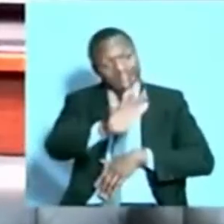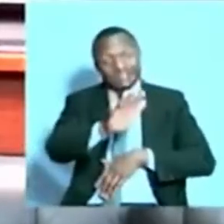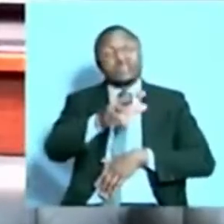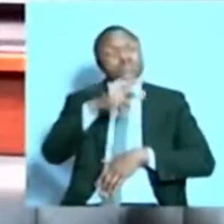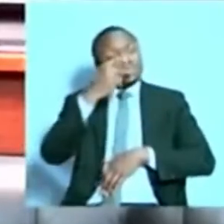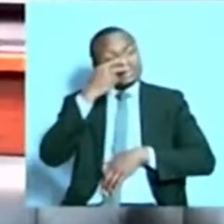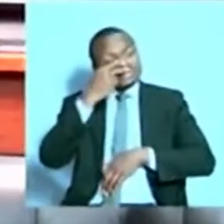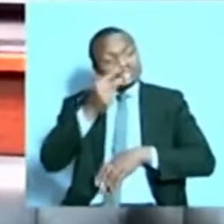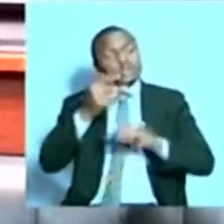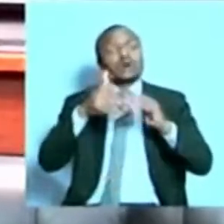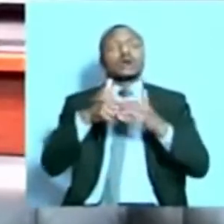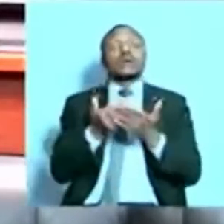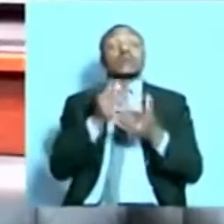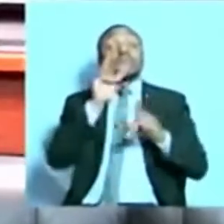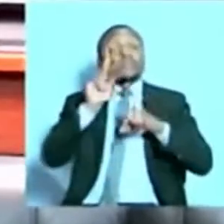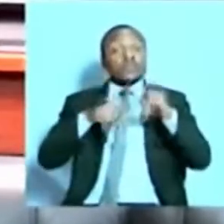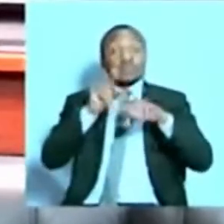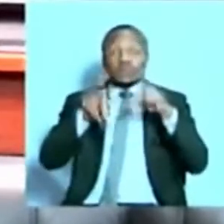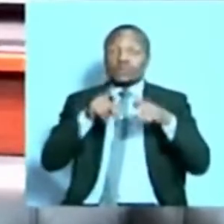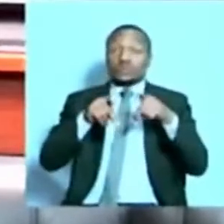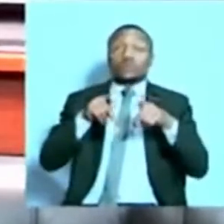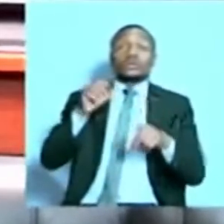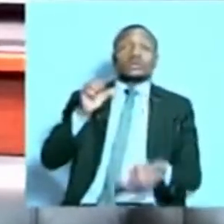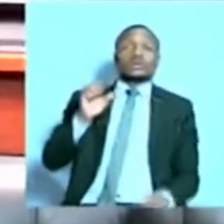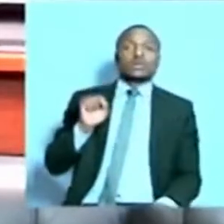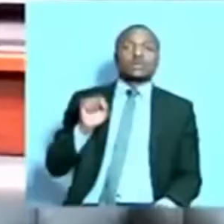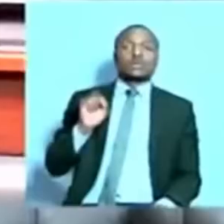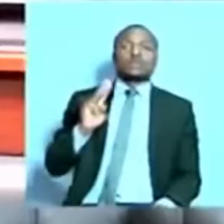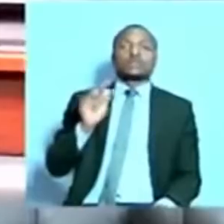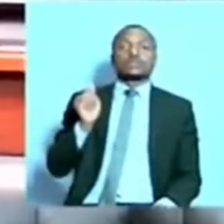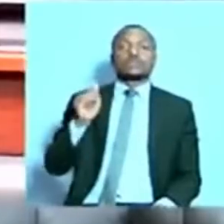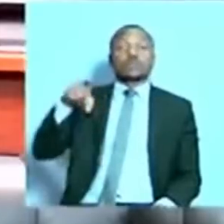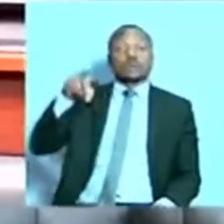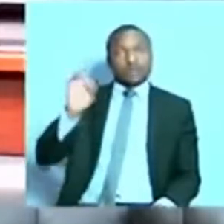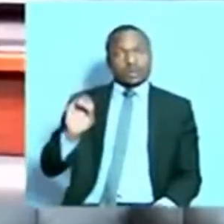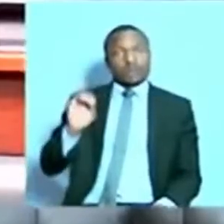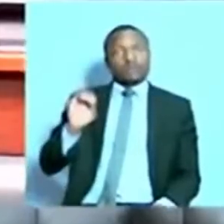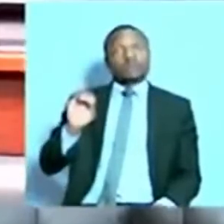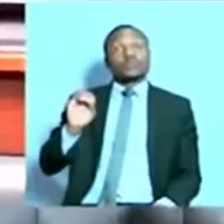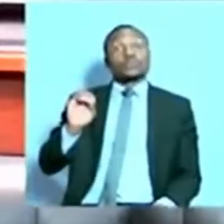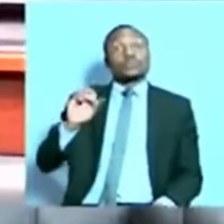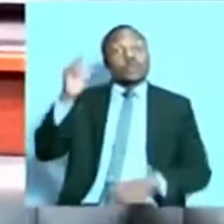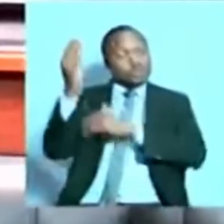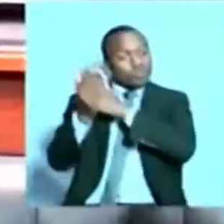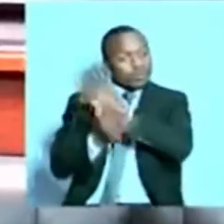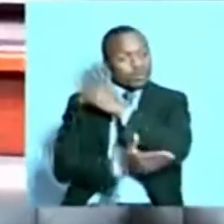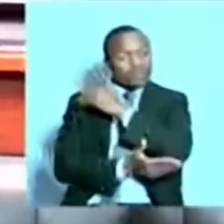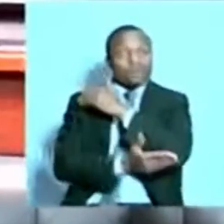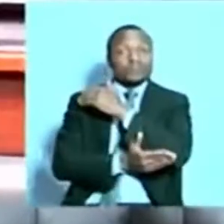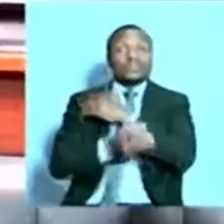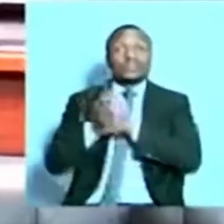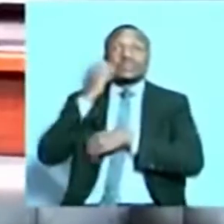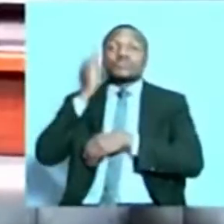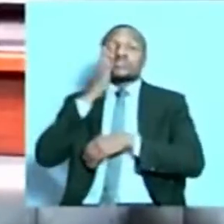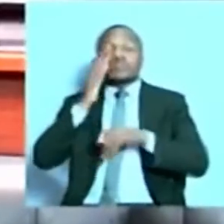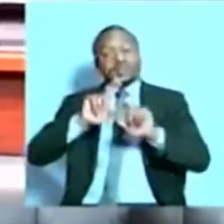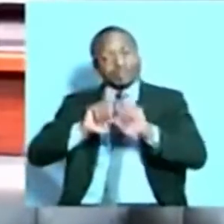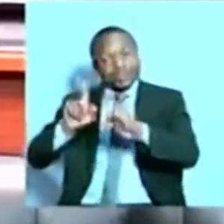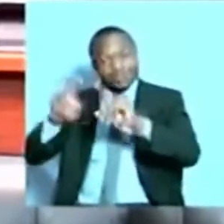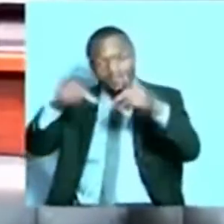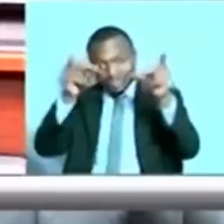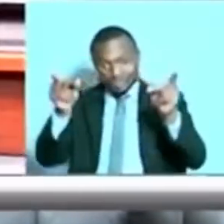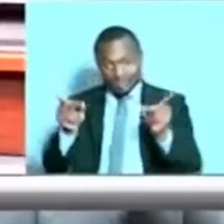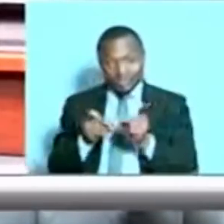we saw how people from SWAPO were accommodated within our homes and various places to